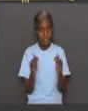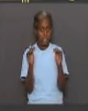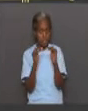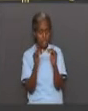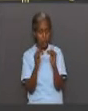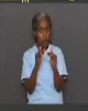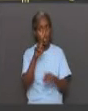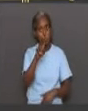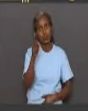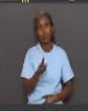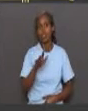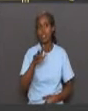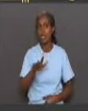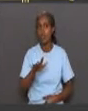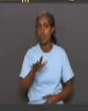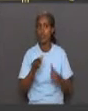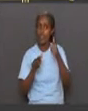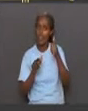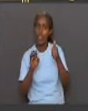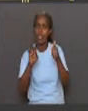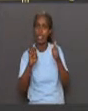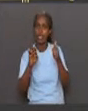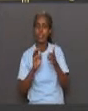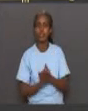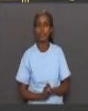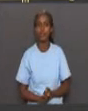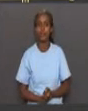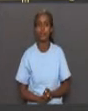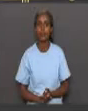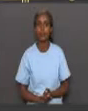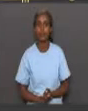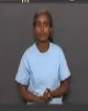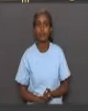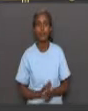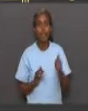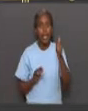Since that is equal to 2/3 of AE,